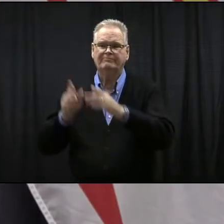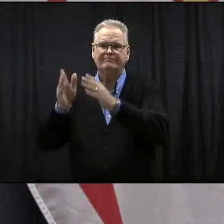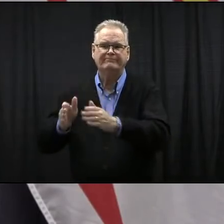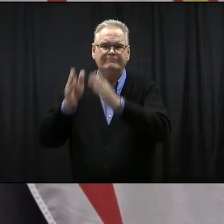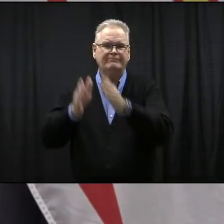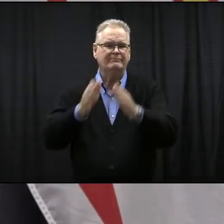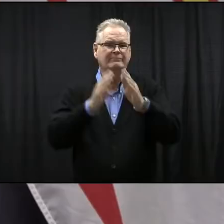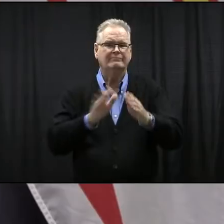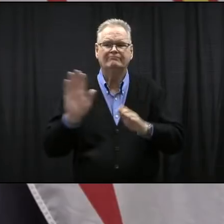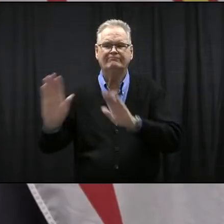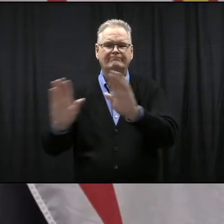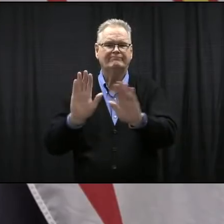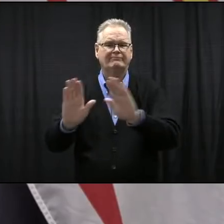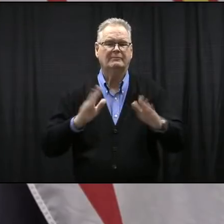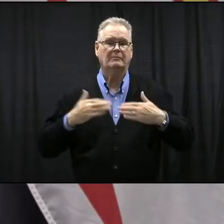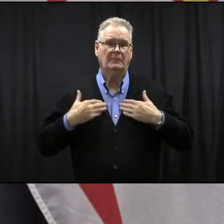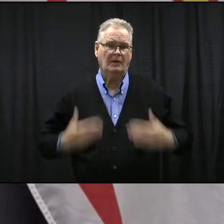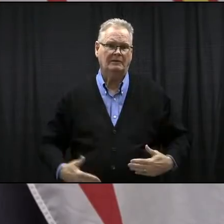mixed vaccine schedule.